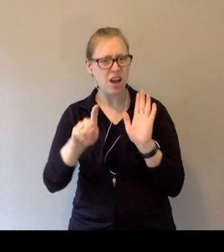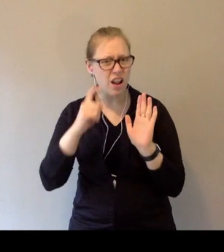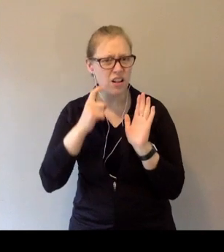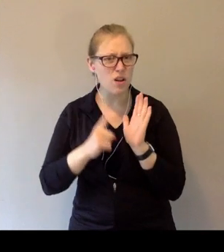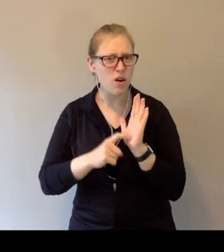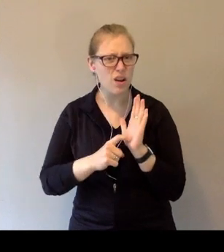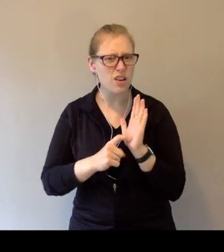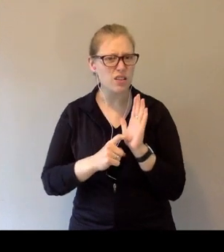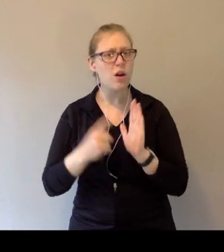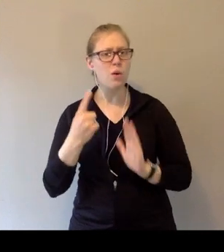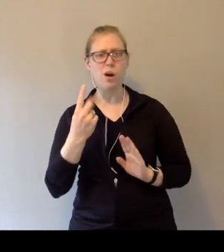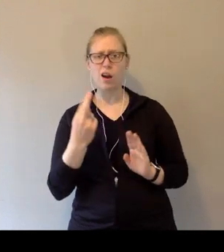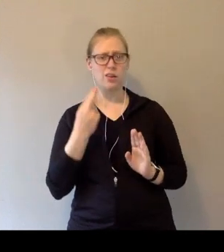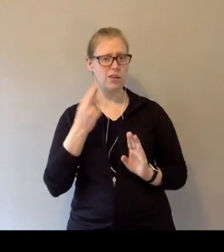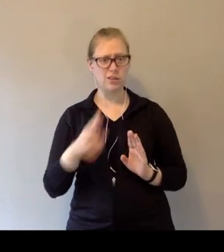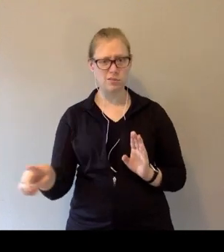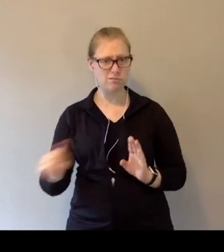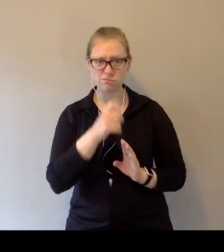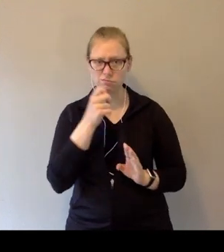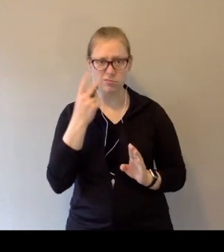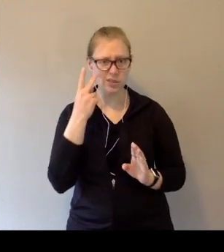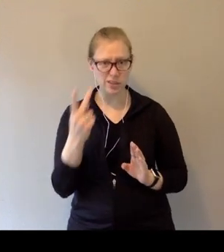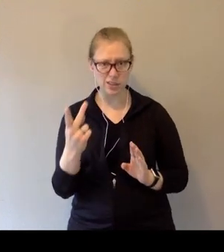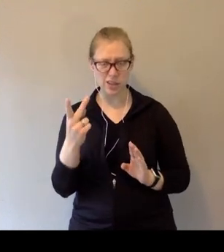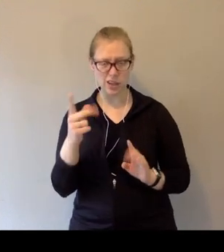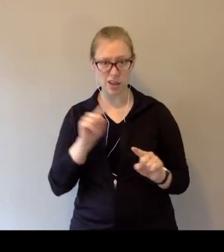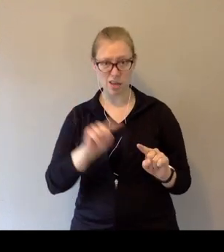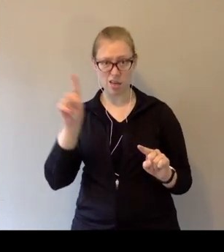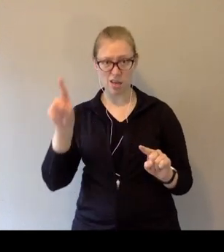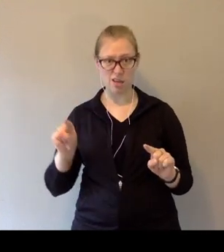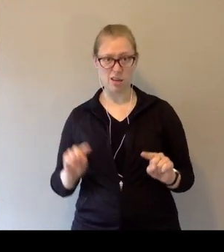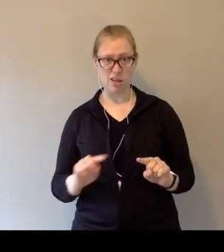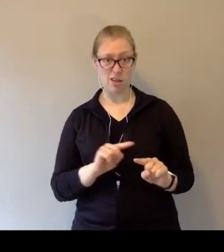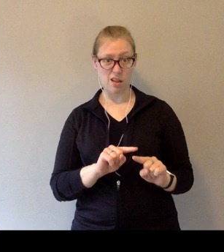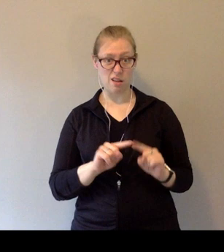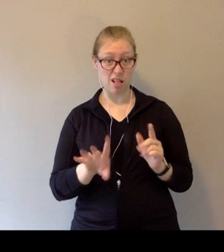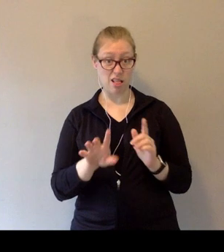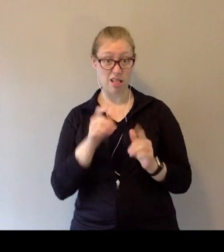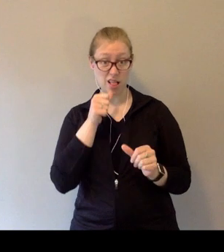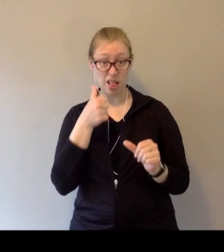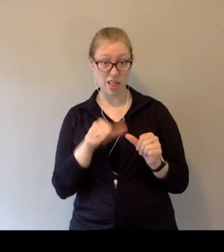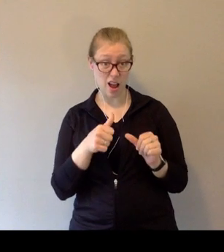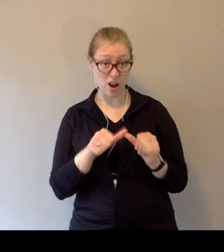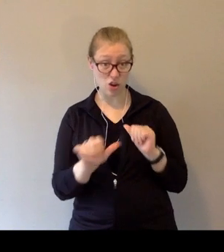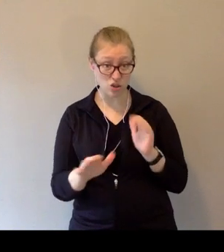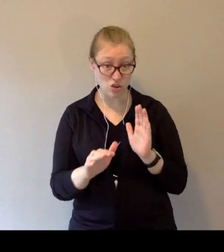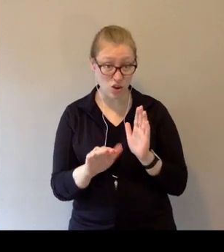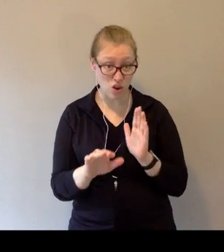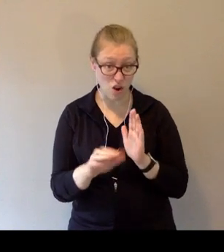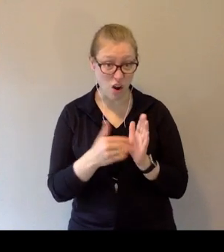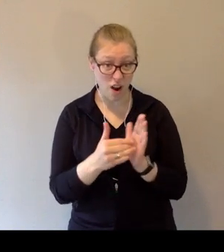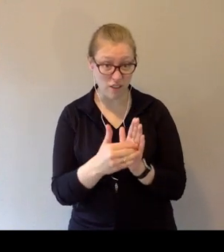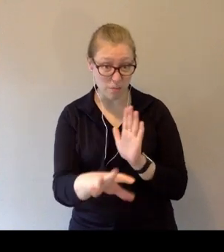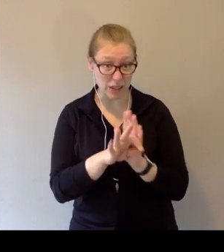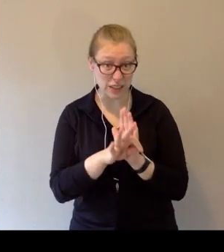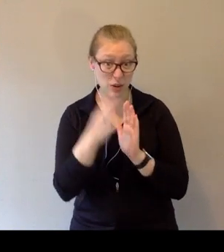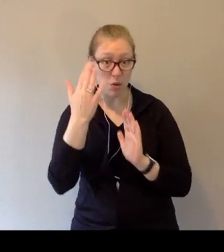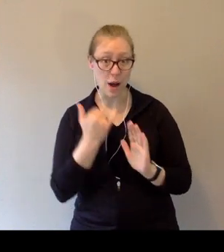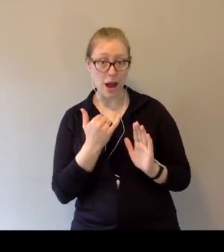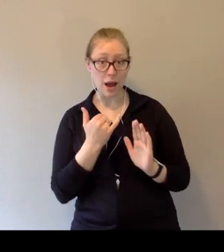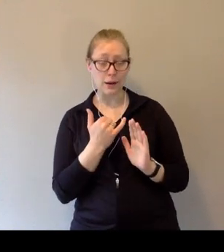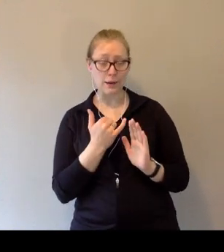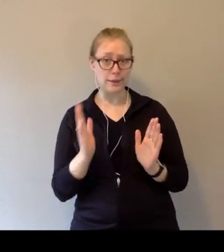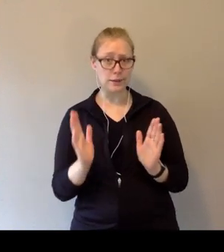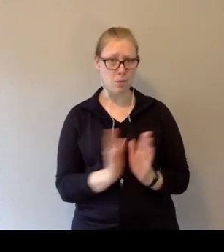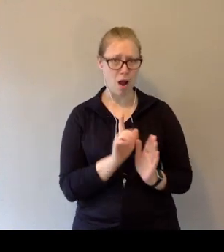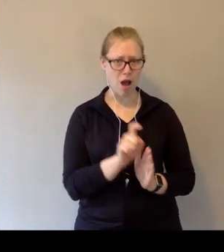that one of the reasons you don't see this particular letter choice maybe a lot of times is that small x looks like big